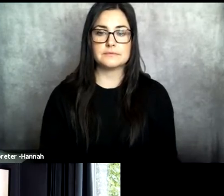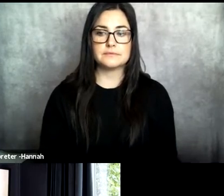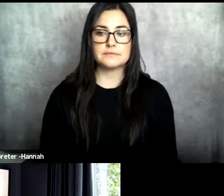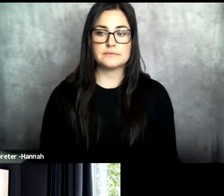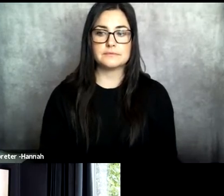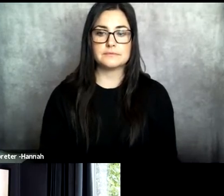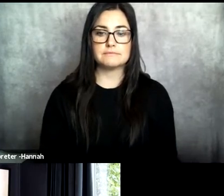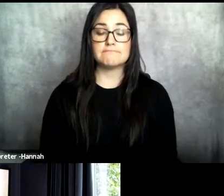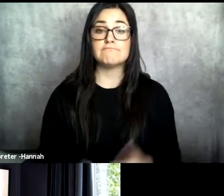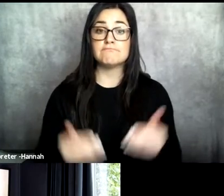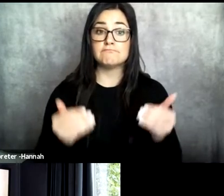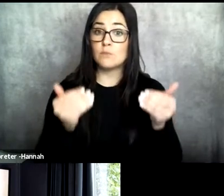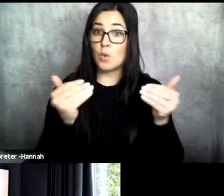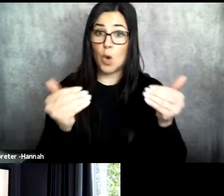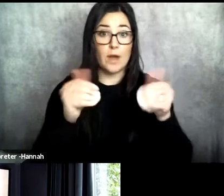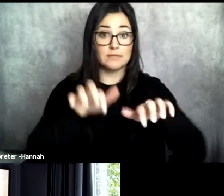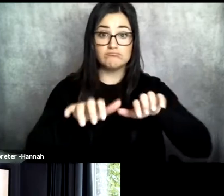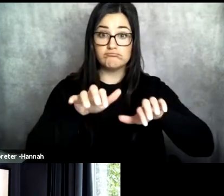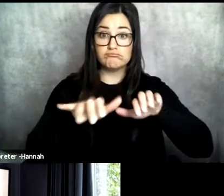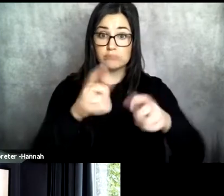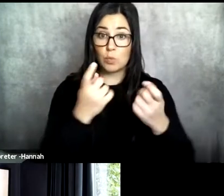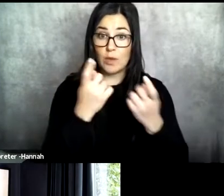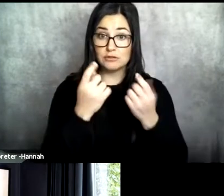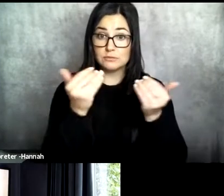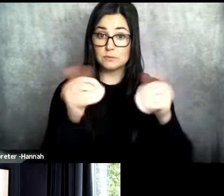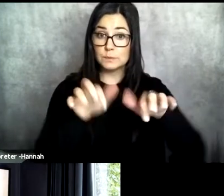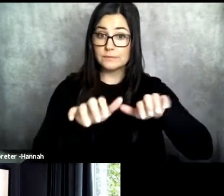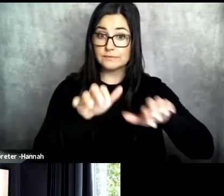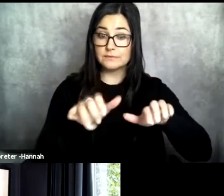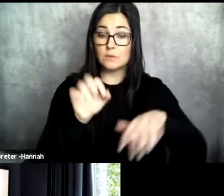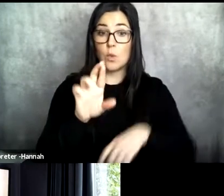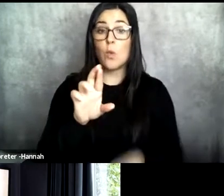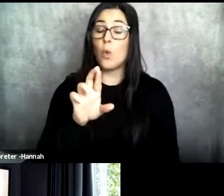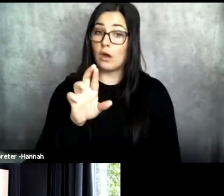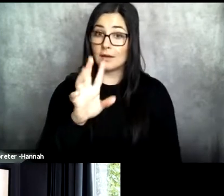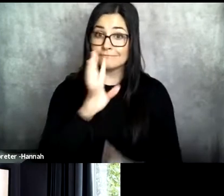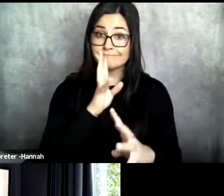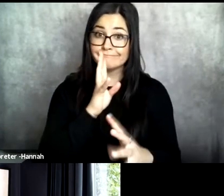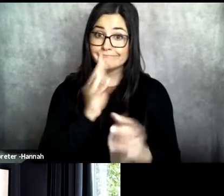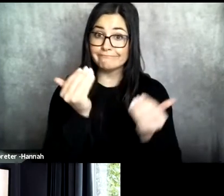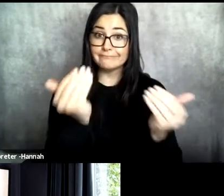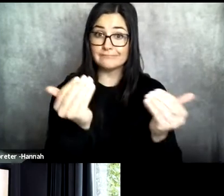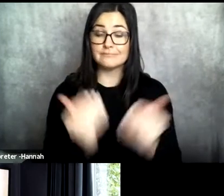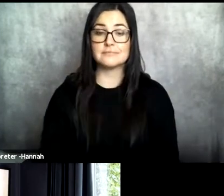You can feel free to leave it in the chat, or if you would like, you can go ahead and unmute to ask.